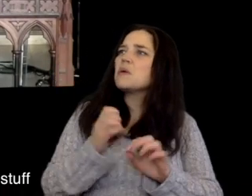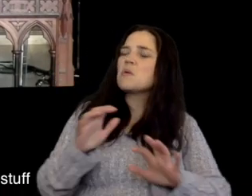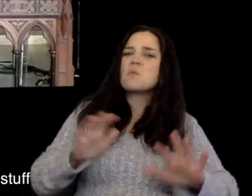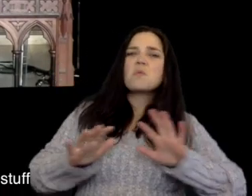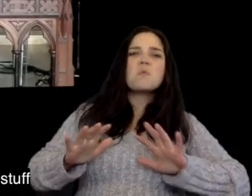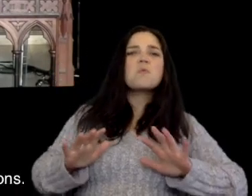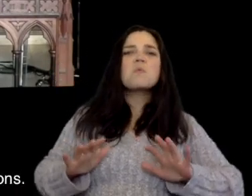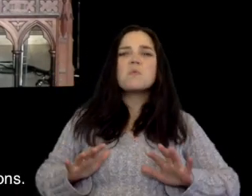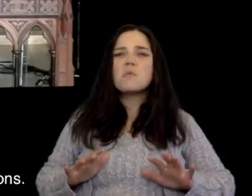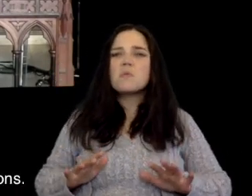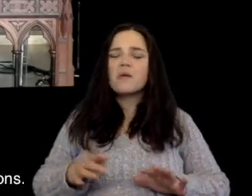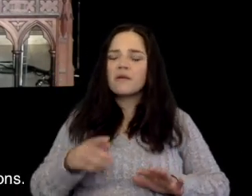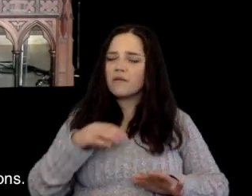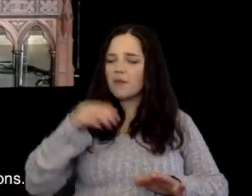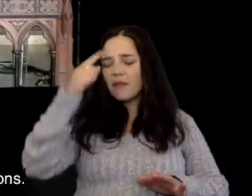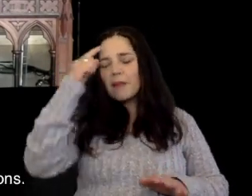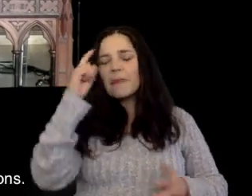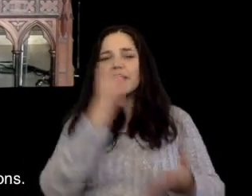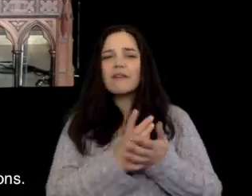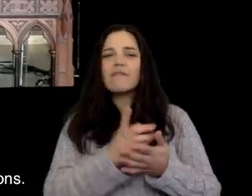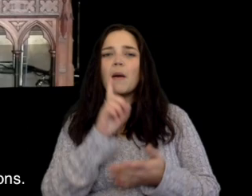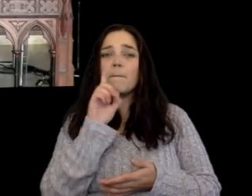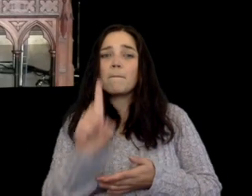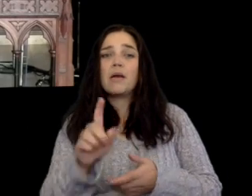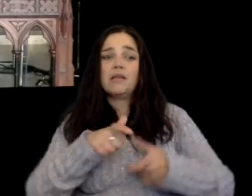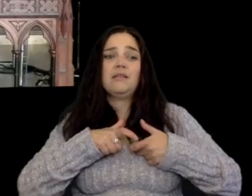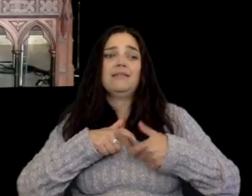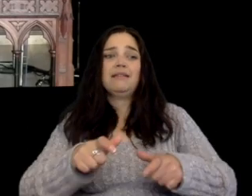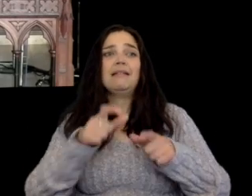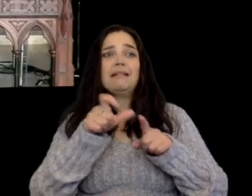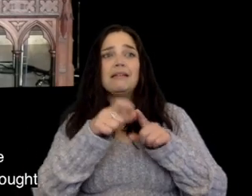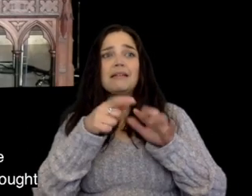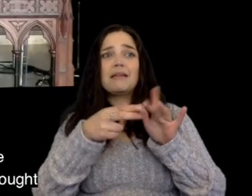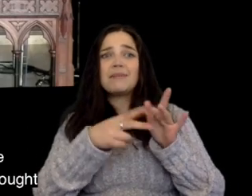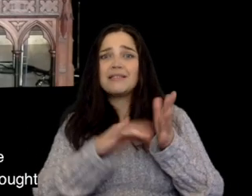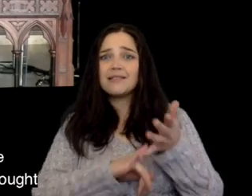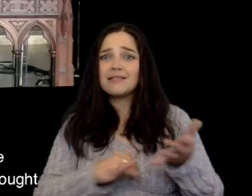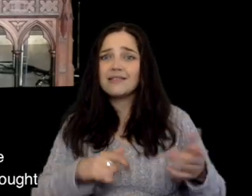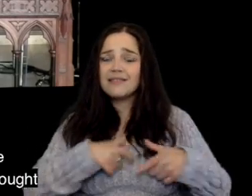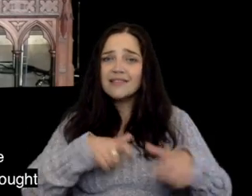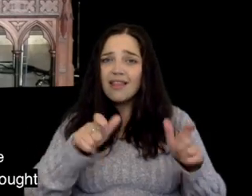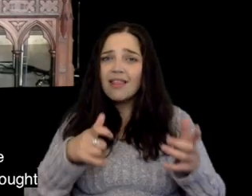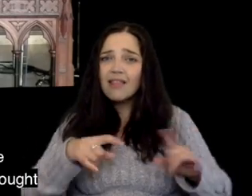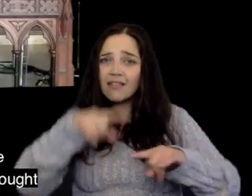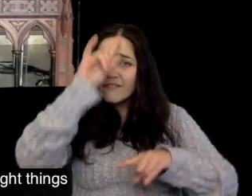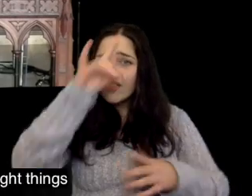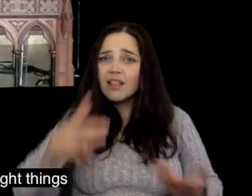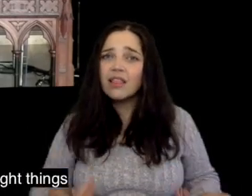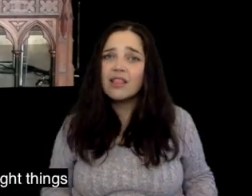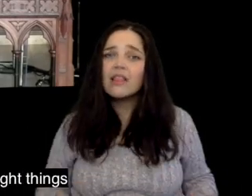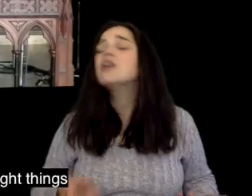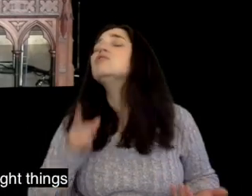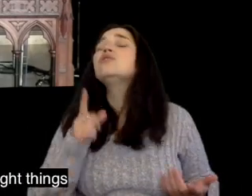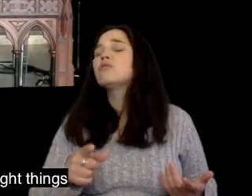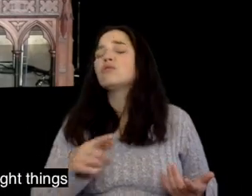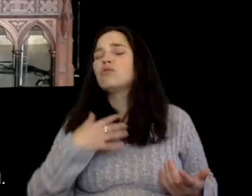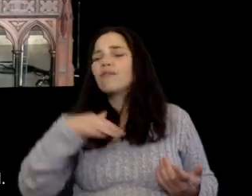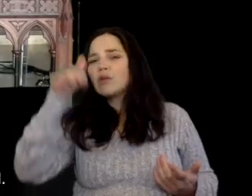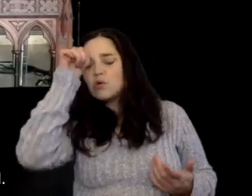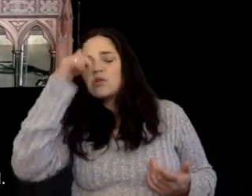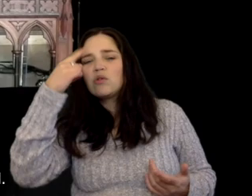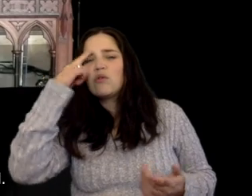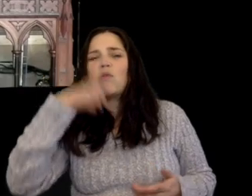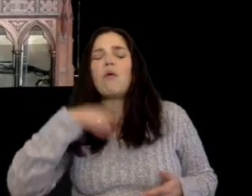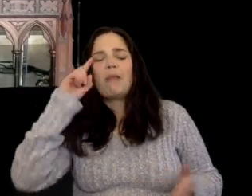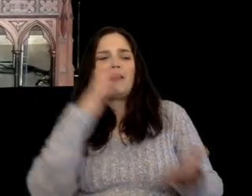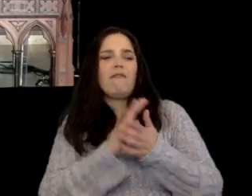do when he returns in full judgment. They believe all that stuff, but they're still demons. So don't have the knowledge and the thought